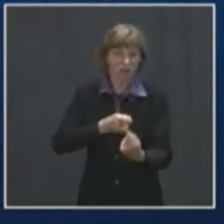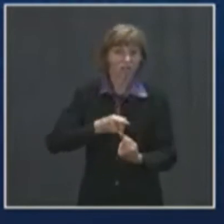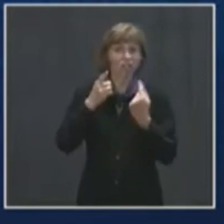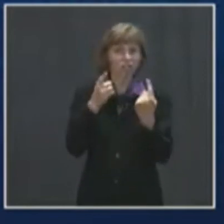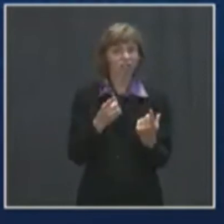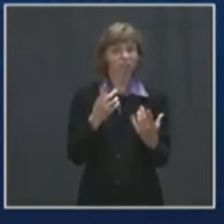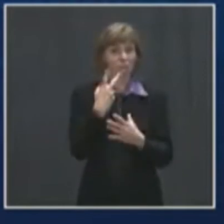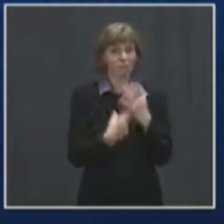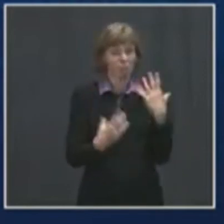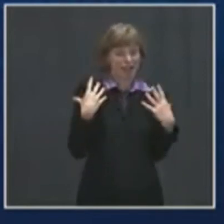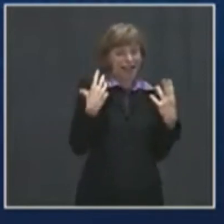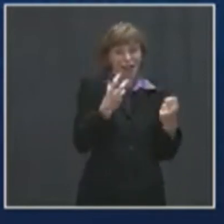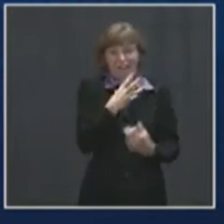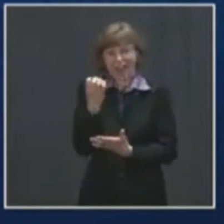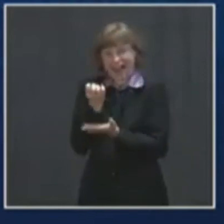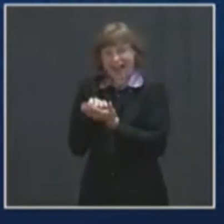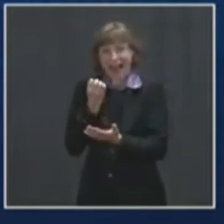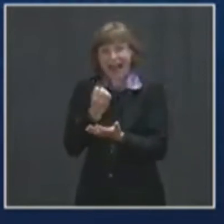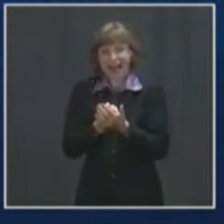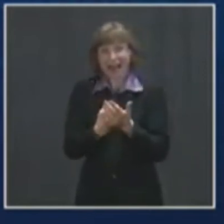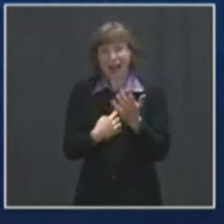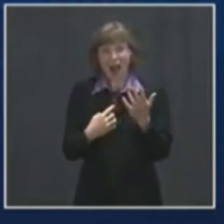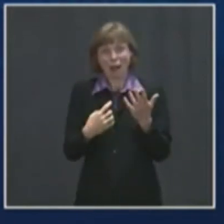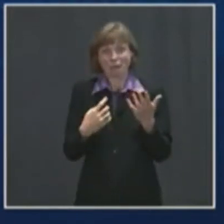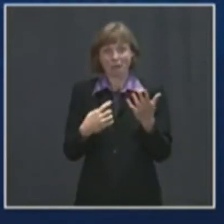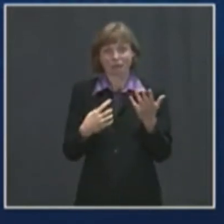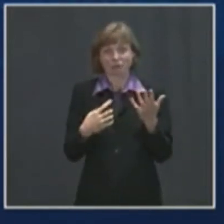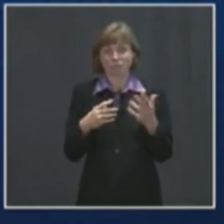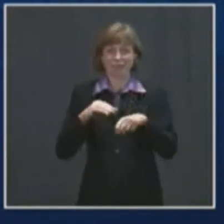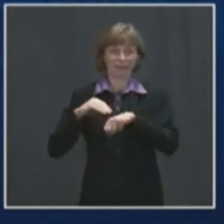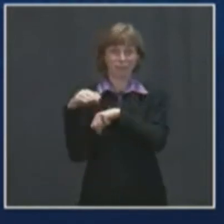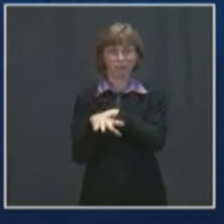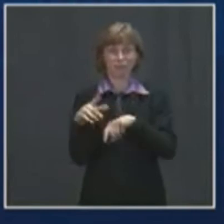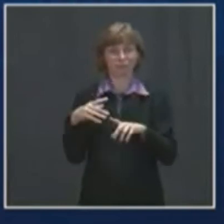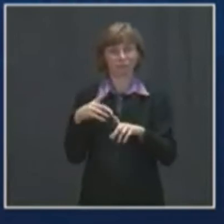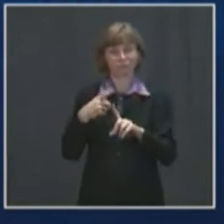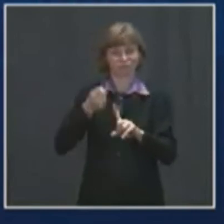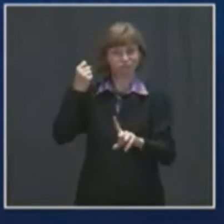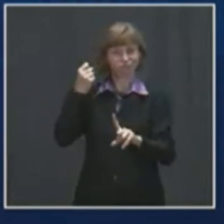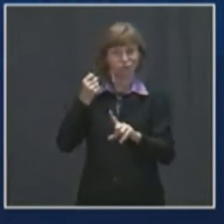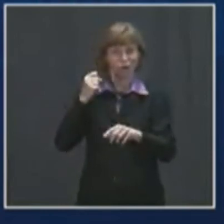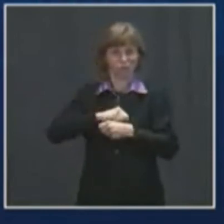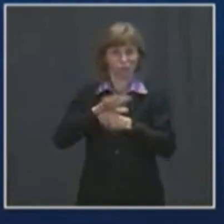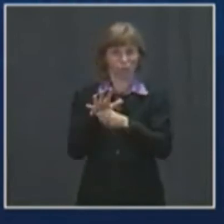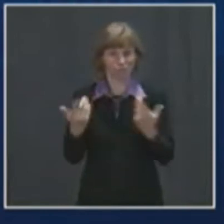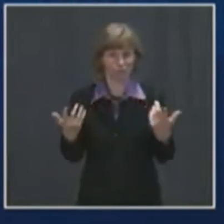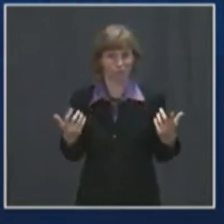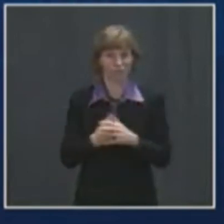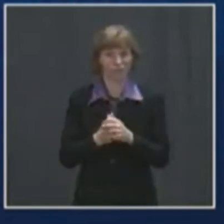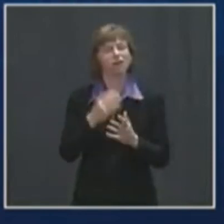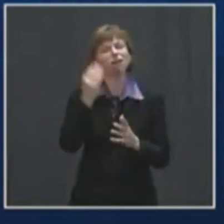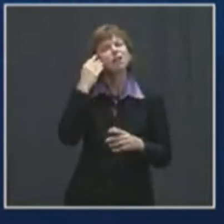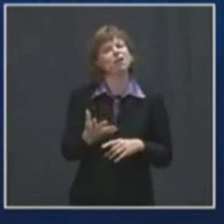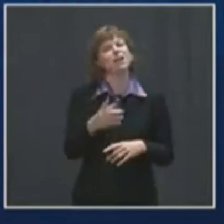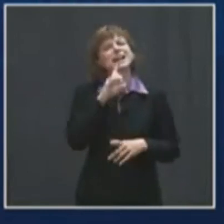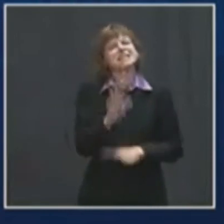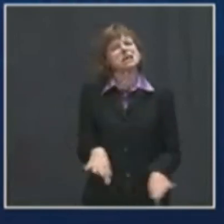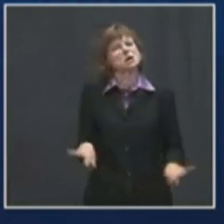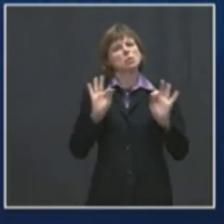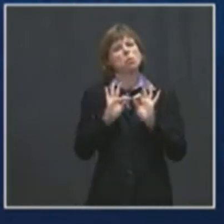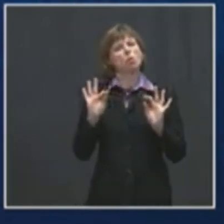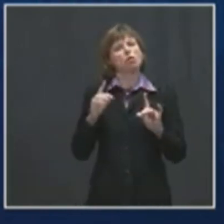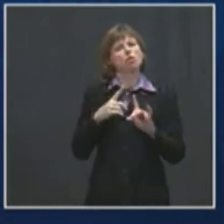fallout from this crisis. And these checks target them effectively and efficiently. By the way, This is an important thing that comes from some work by